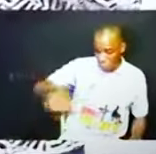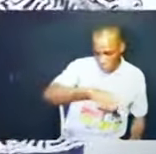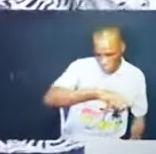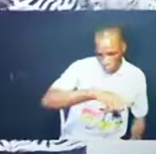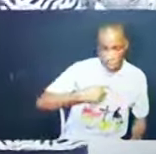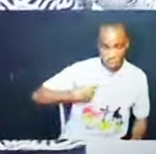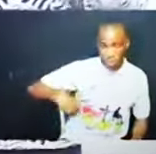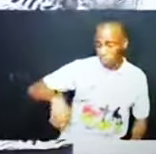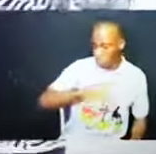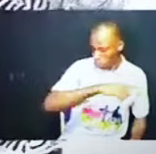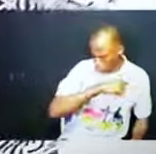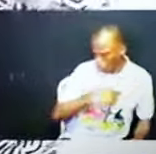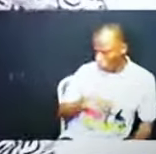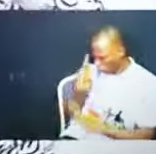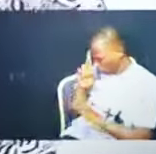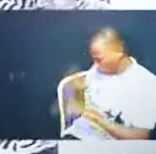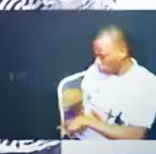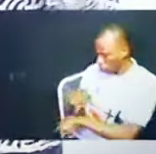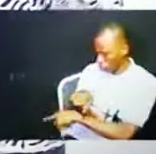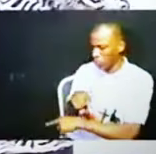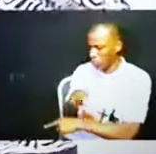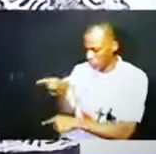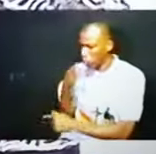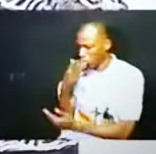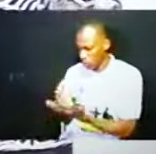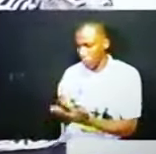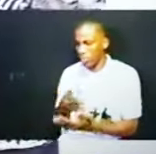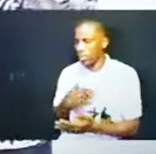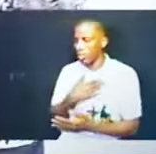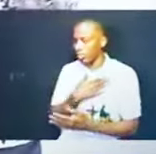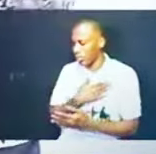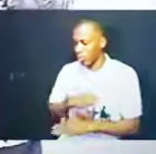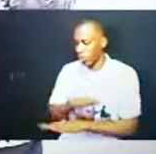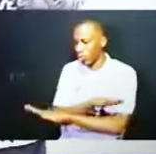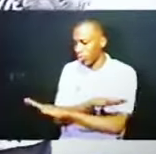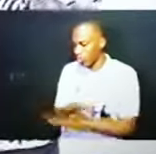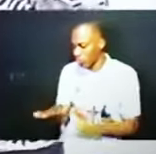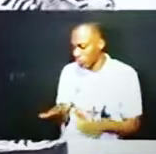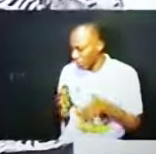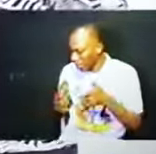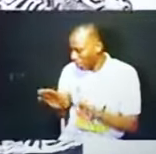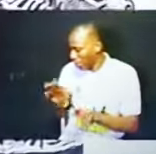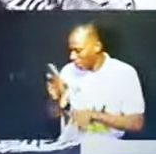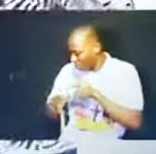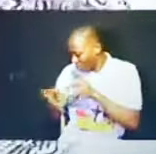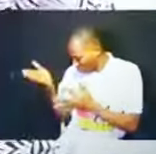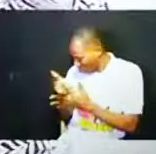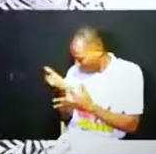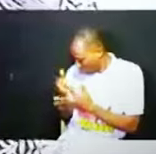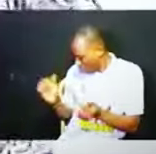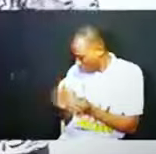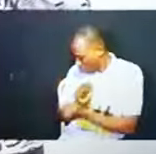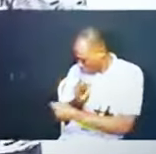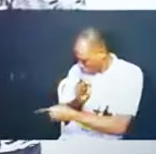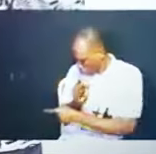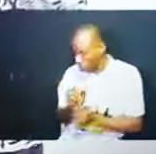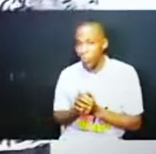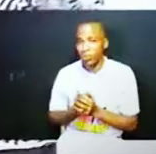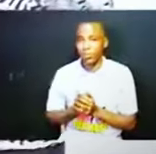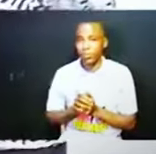you. Don't let them destroy your good heart. I was